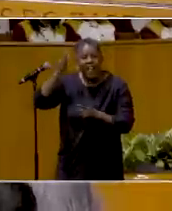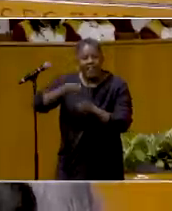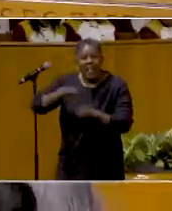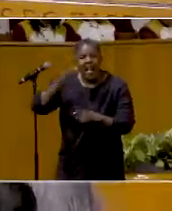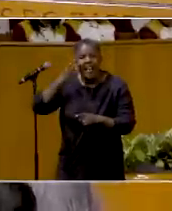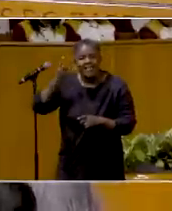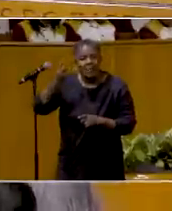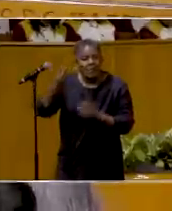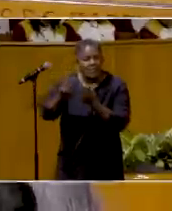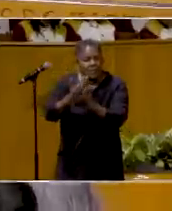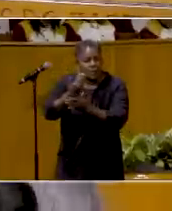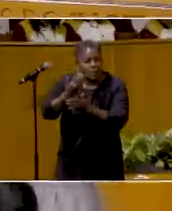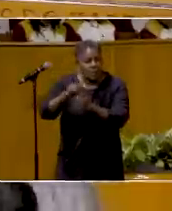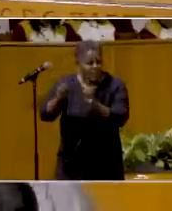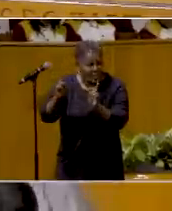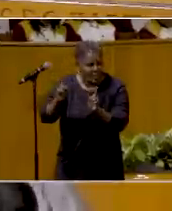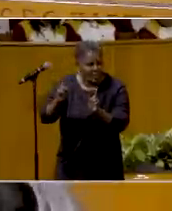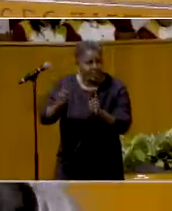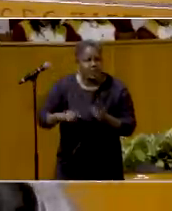see something more.